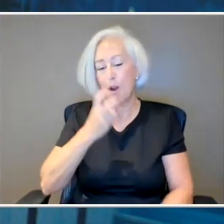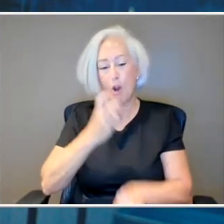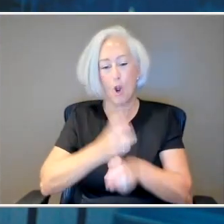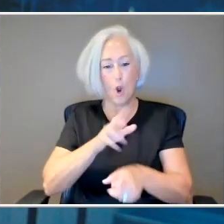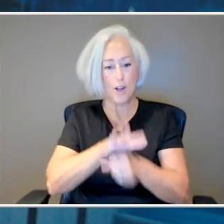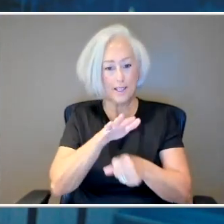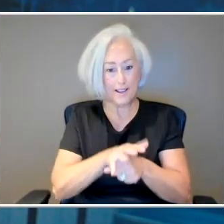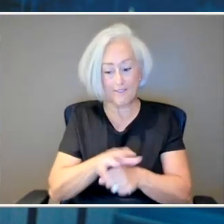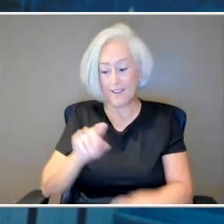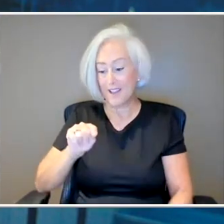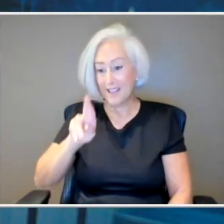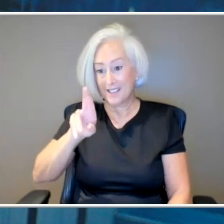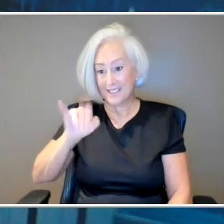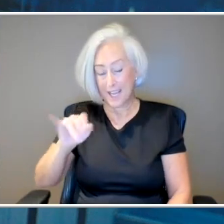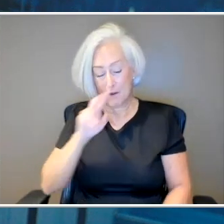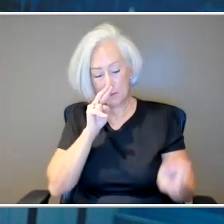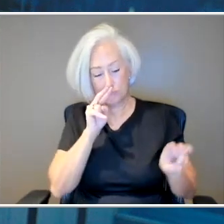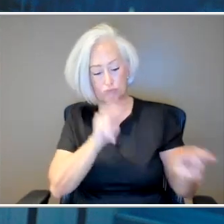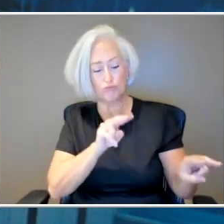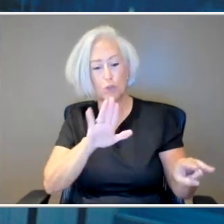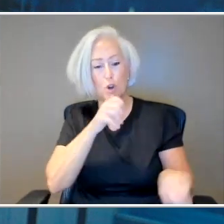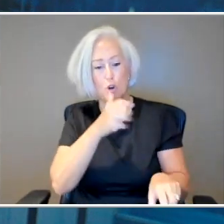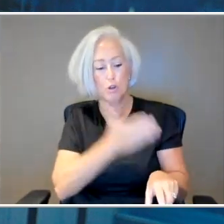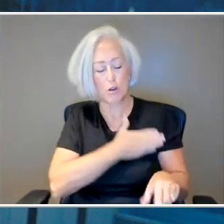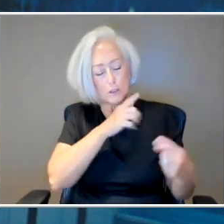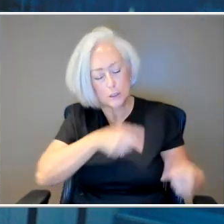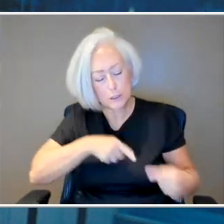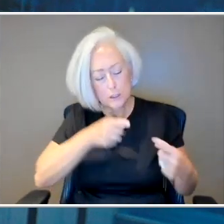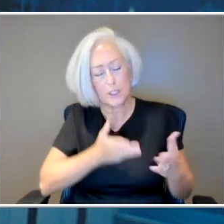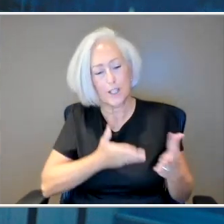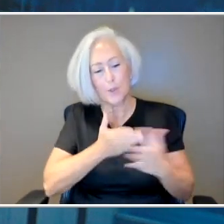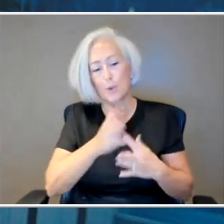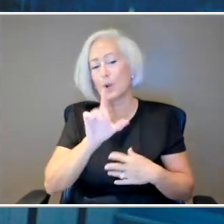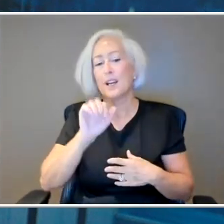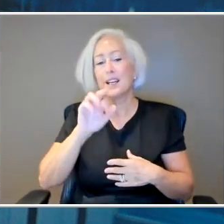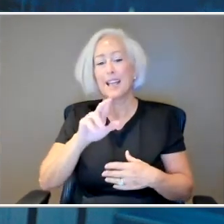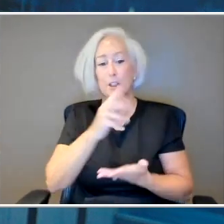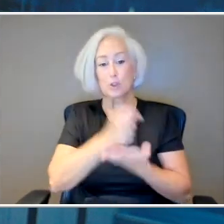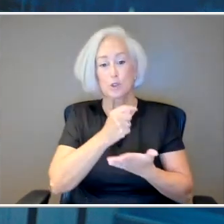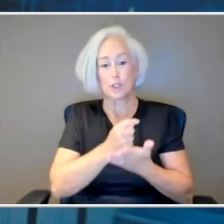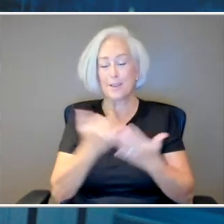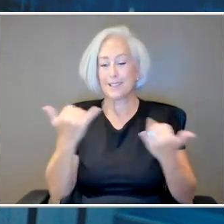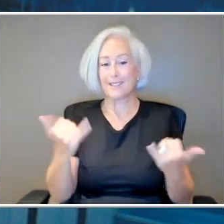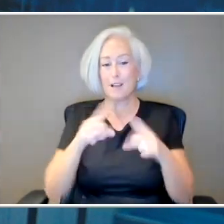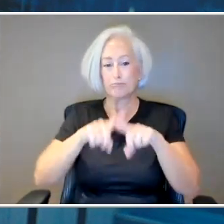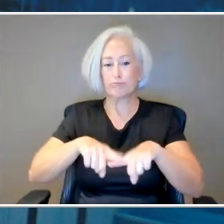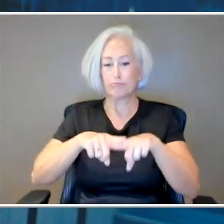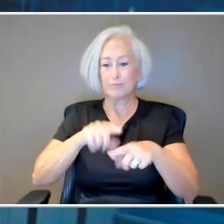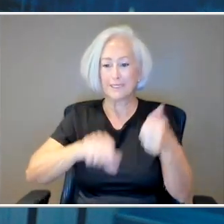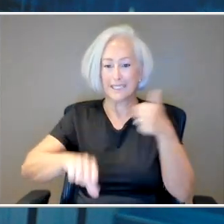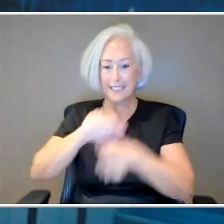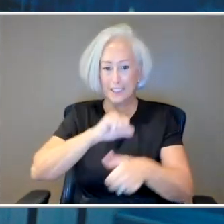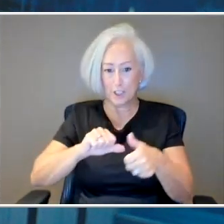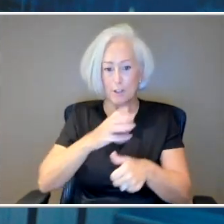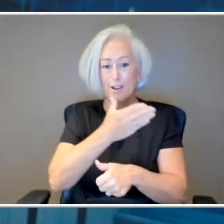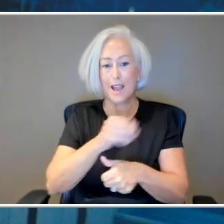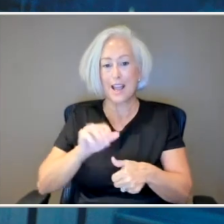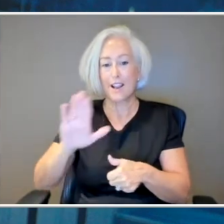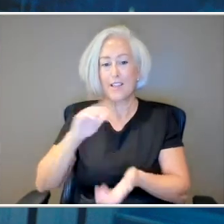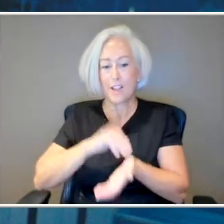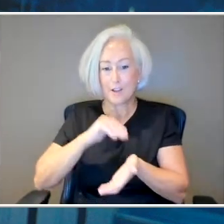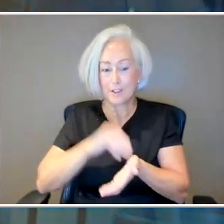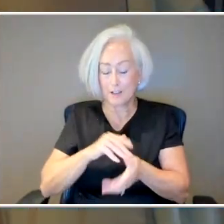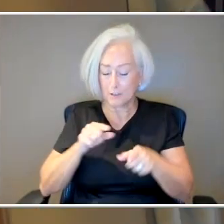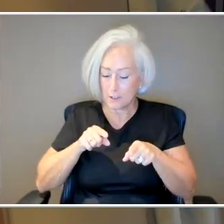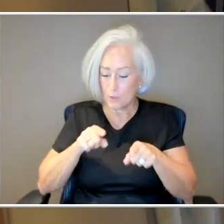her daughter struggle with cancer treatments. Now they are leaning on each other and their doctors as they chart a path to